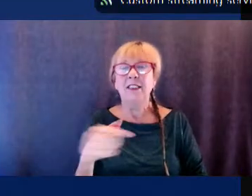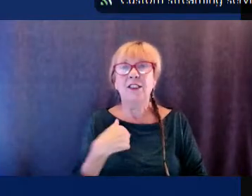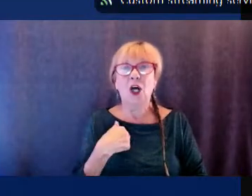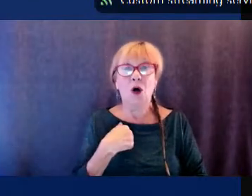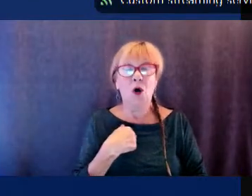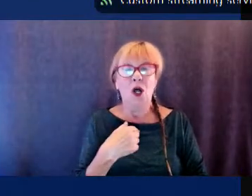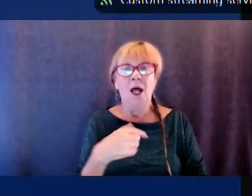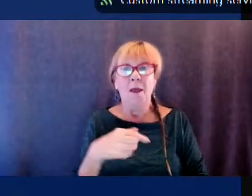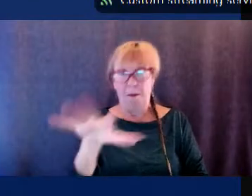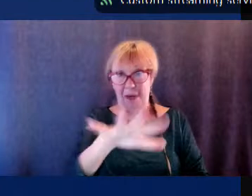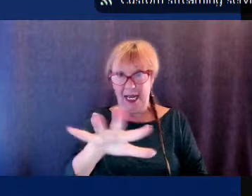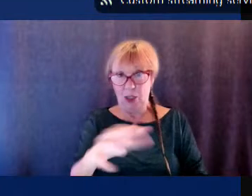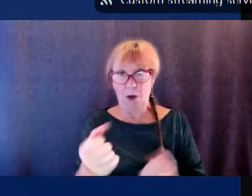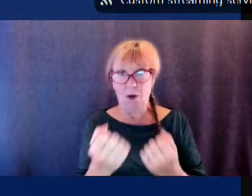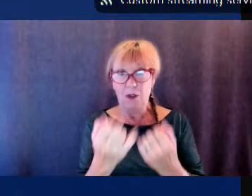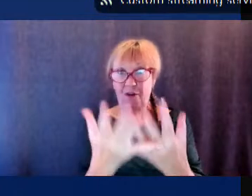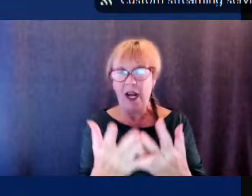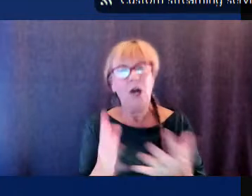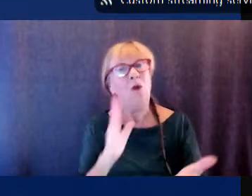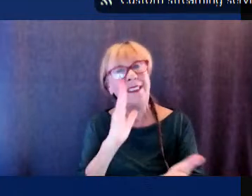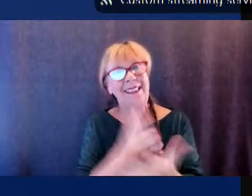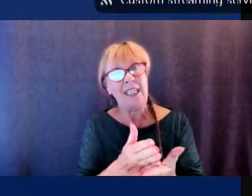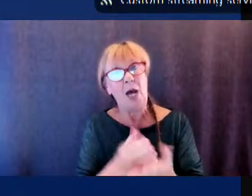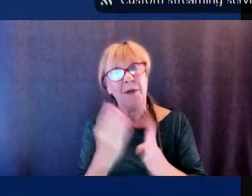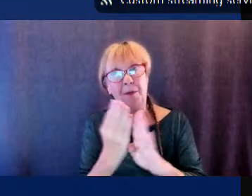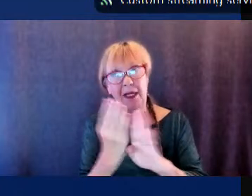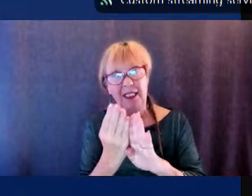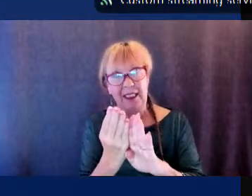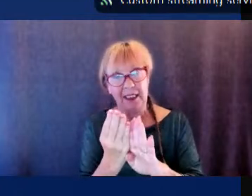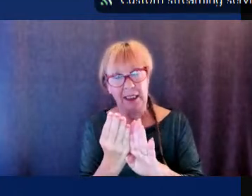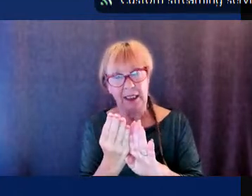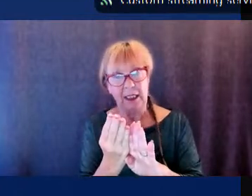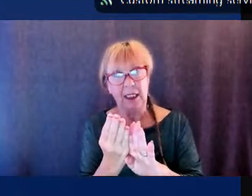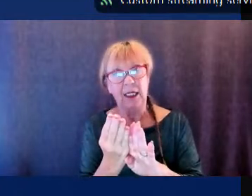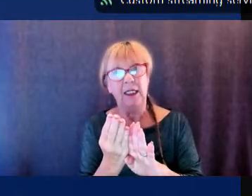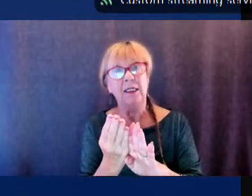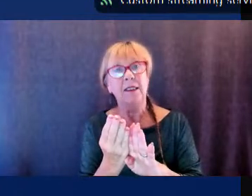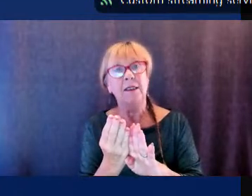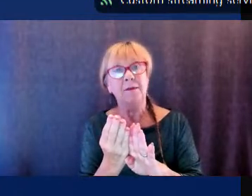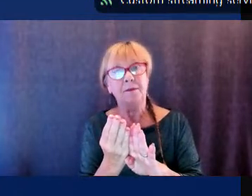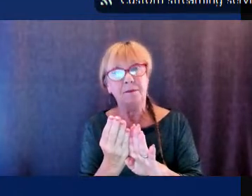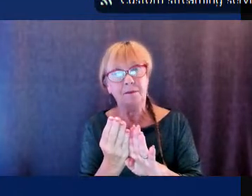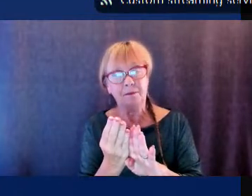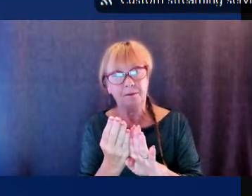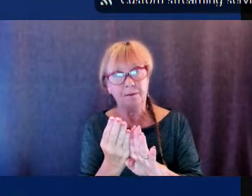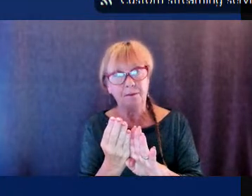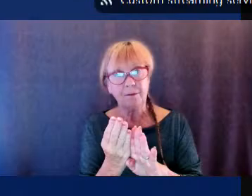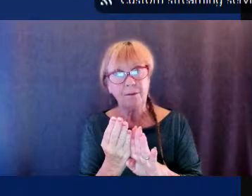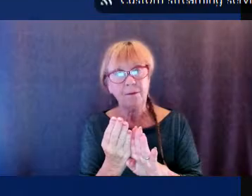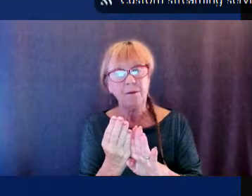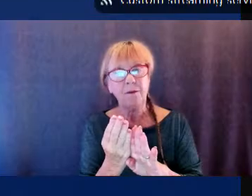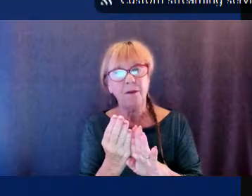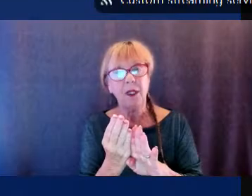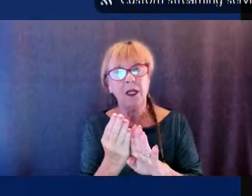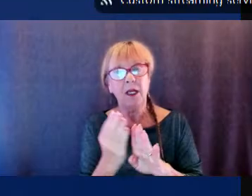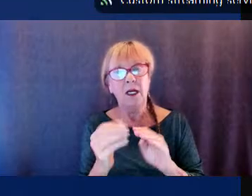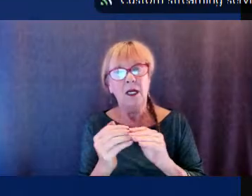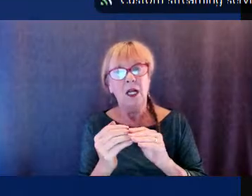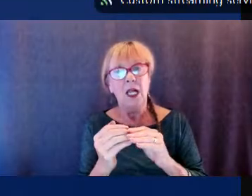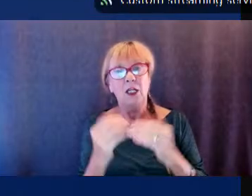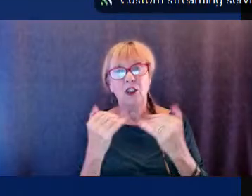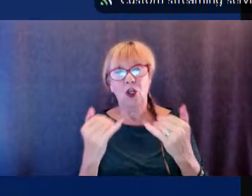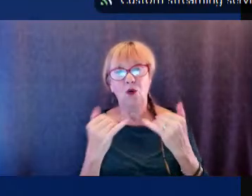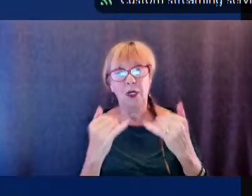fire damage, but then we also extended the zone to serve parts that weren't being served previously, such as the